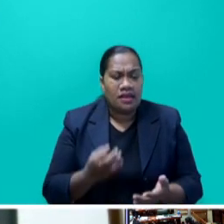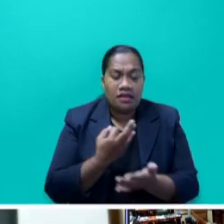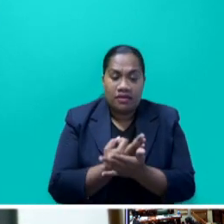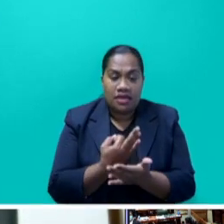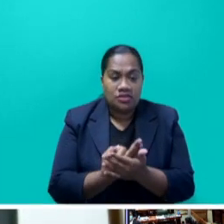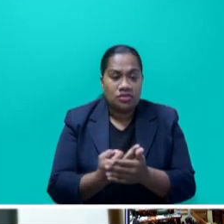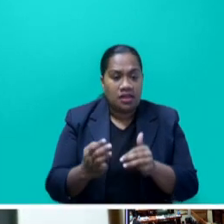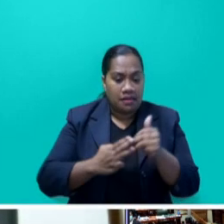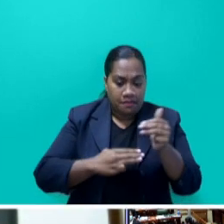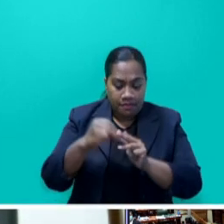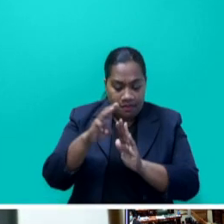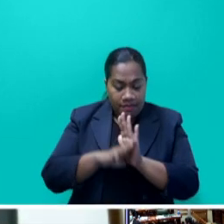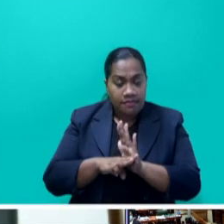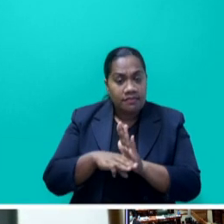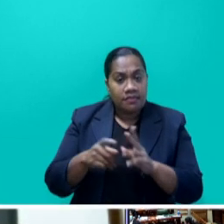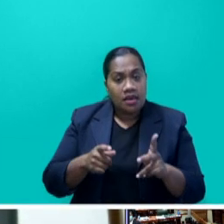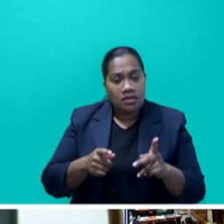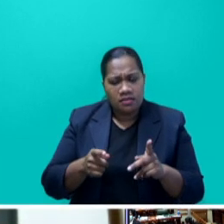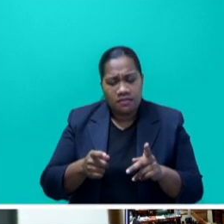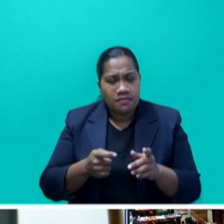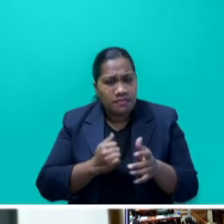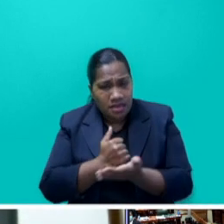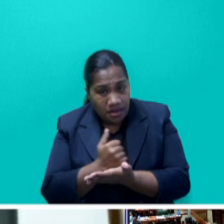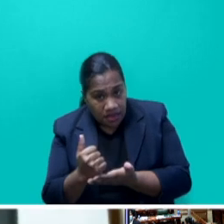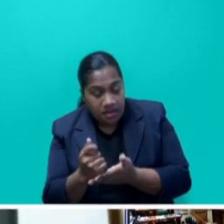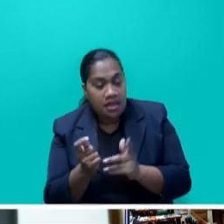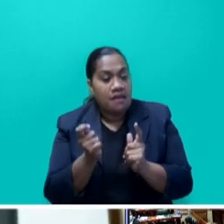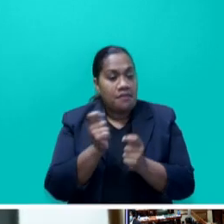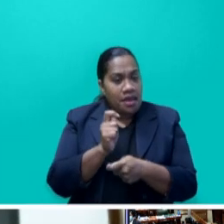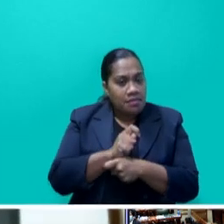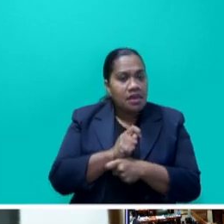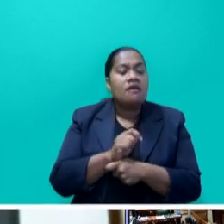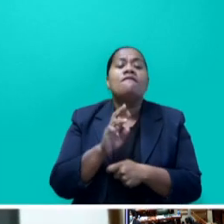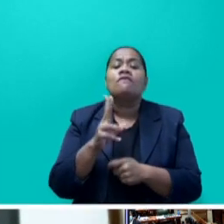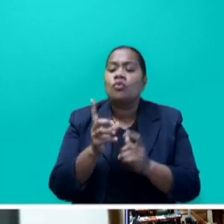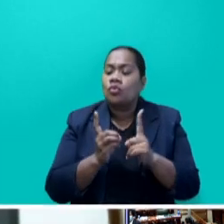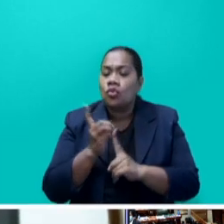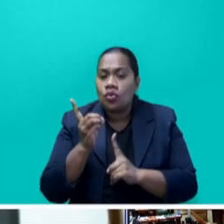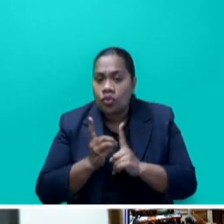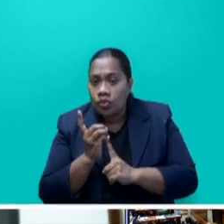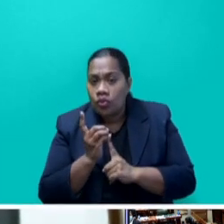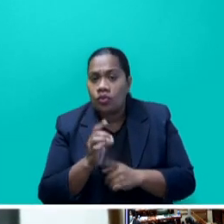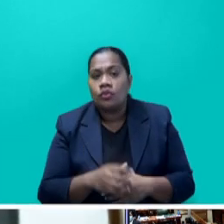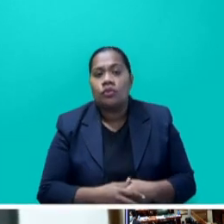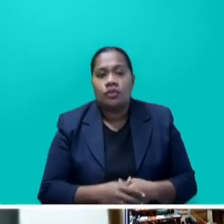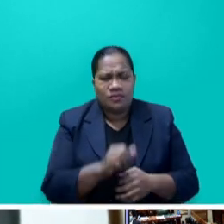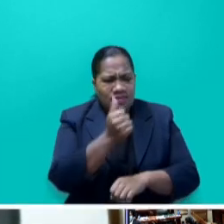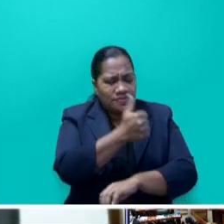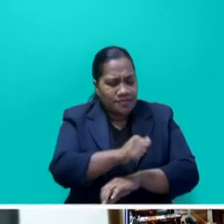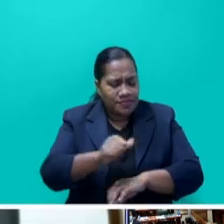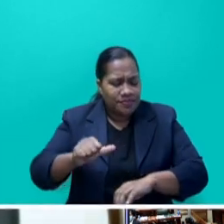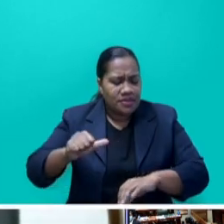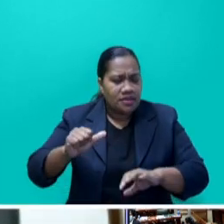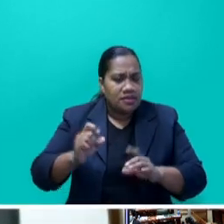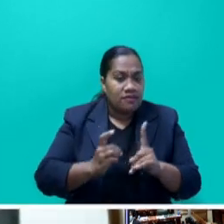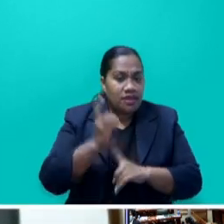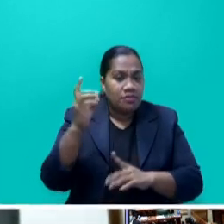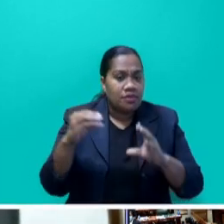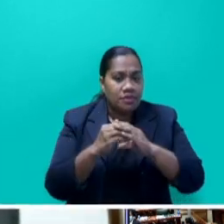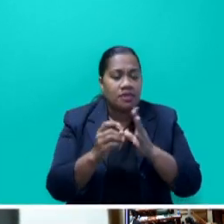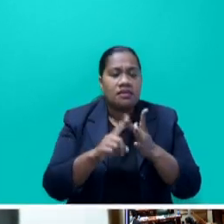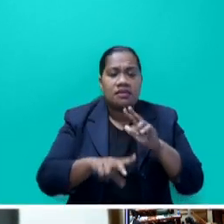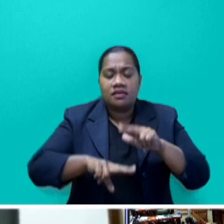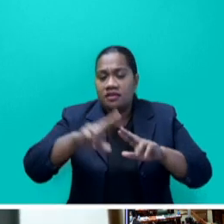Act amendment, in fact, has been developed in conjunction with the Asian Development Bank, IFC, International